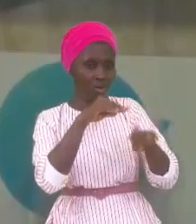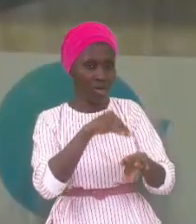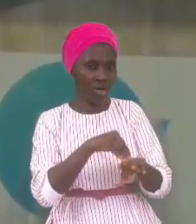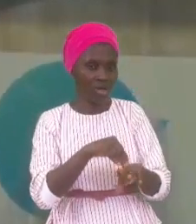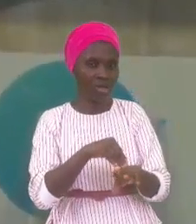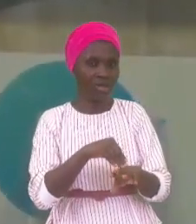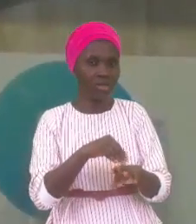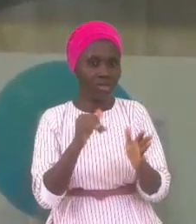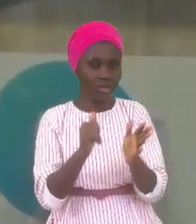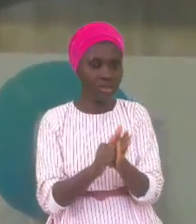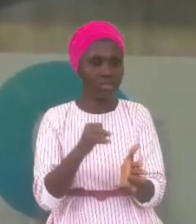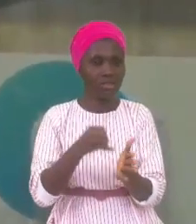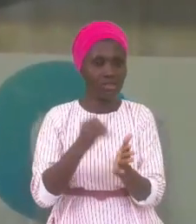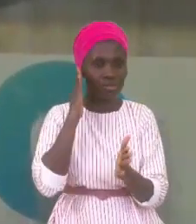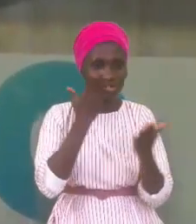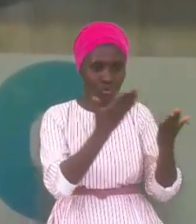grapes,